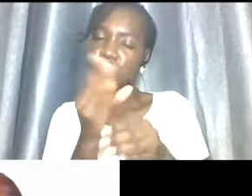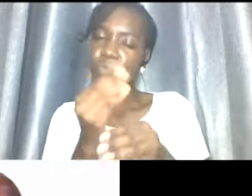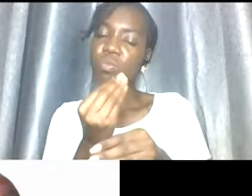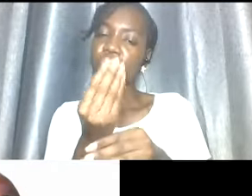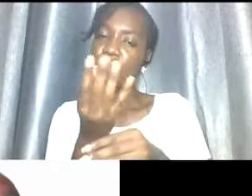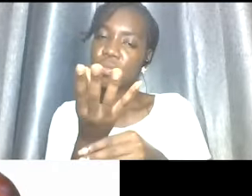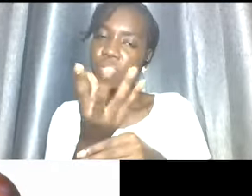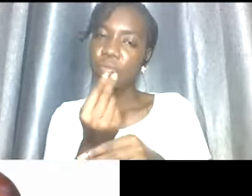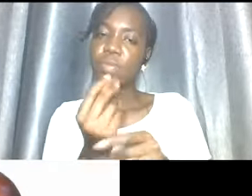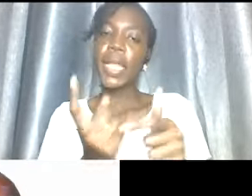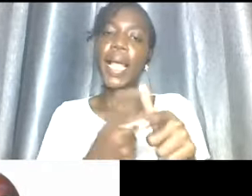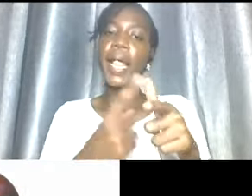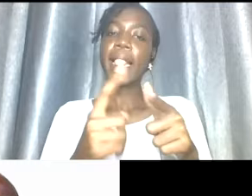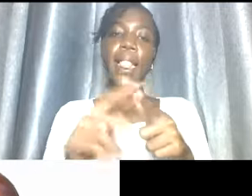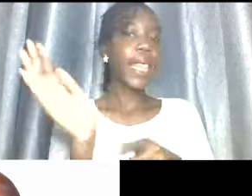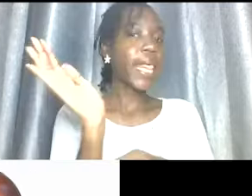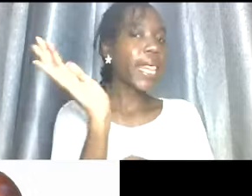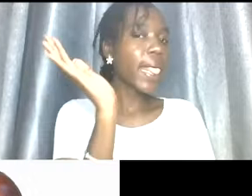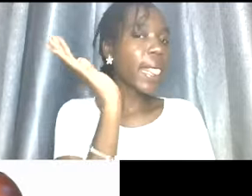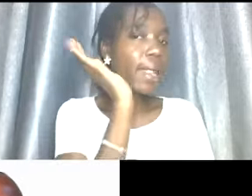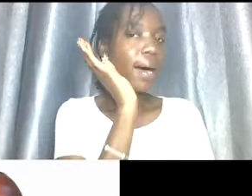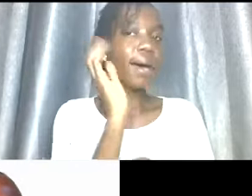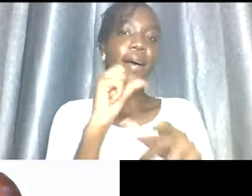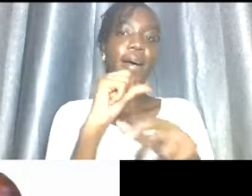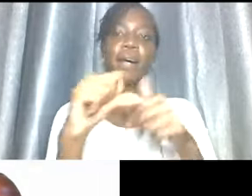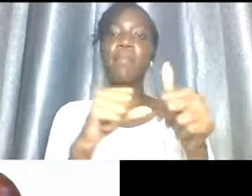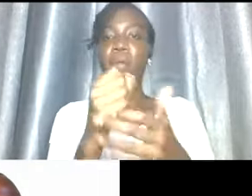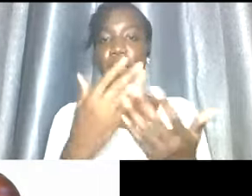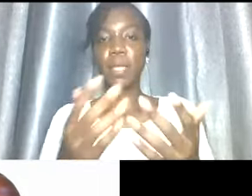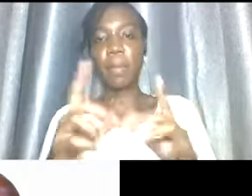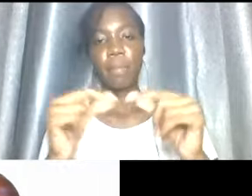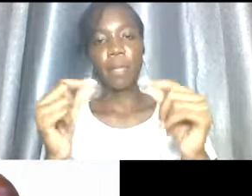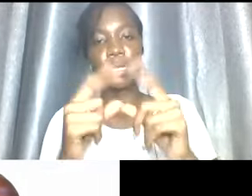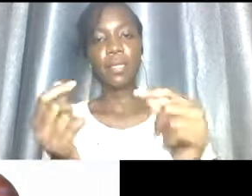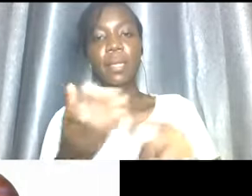and be receptive to what message I'm bringing to her.